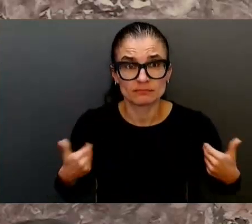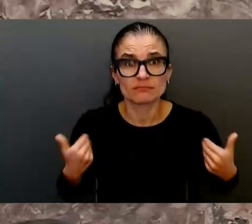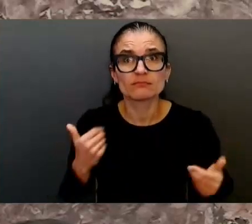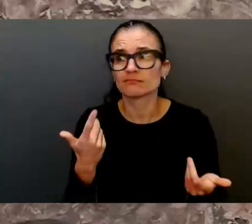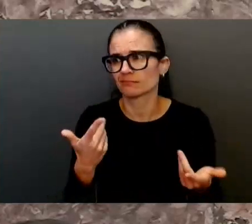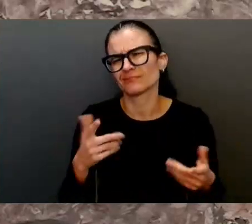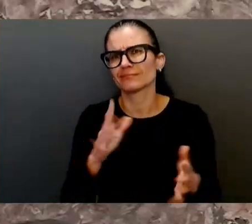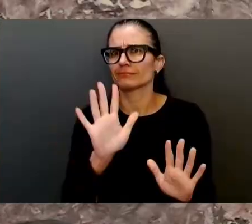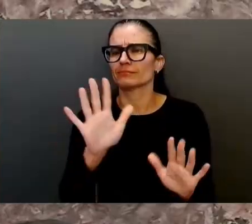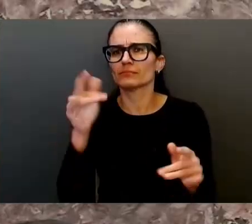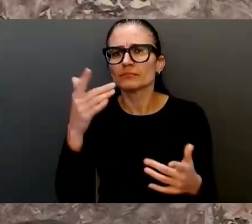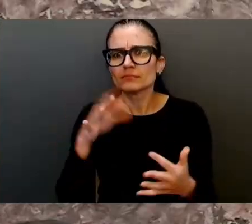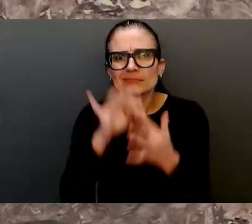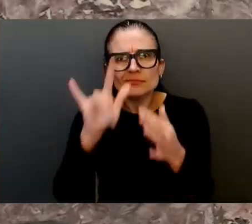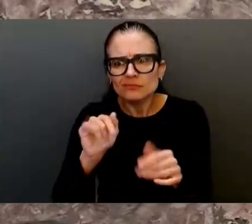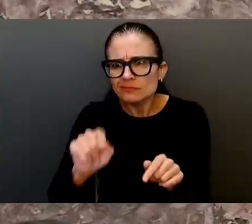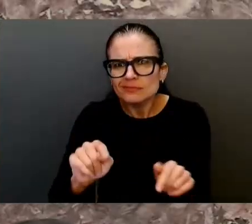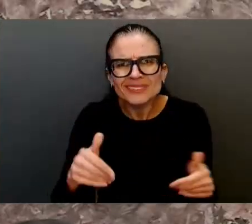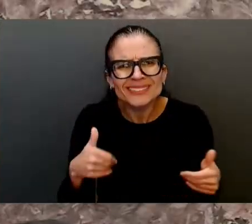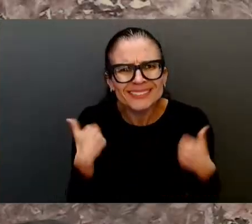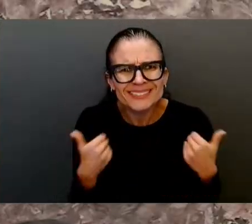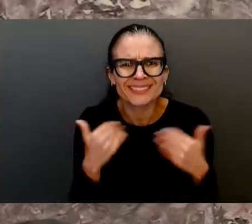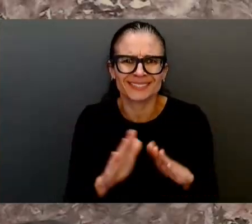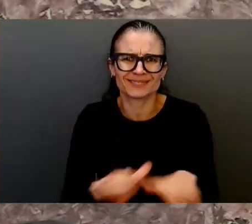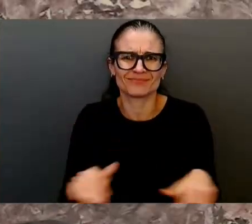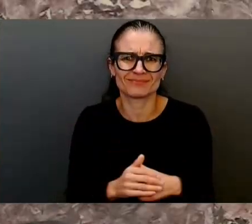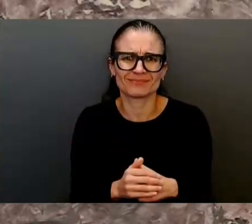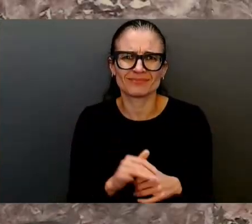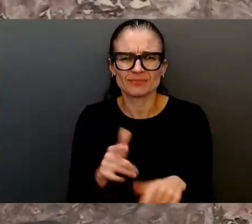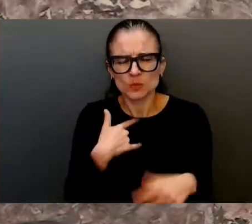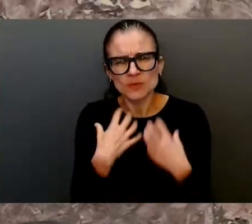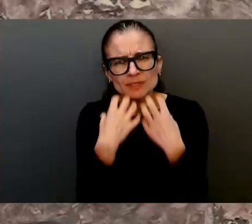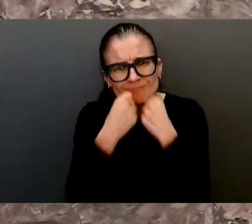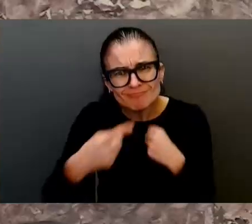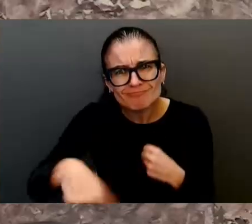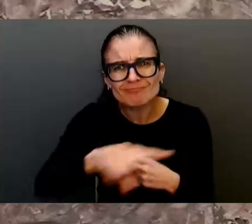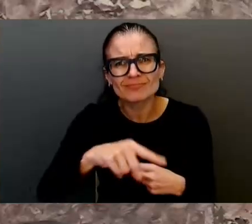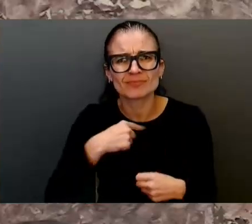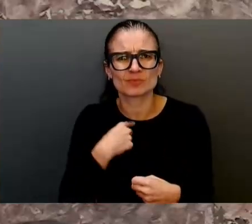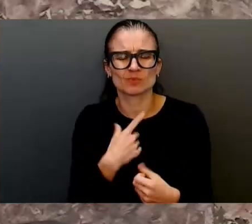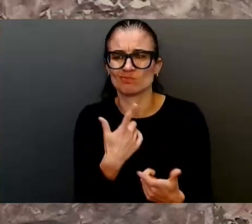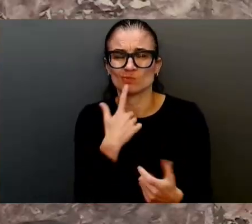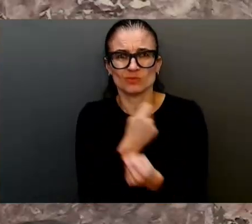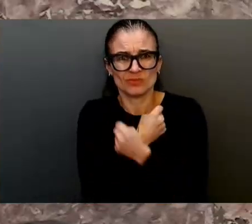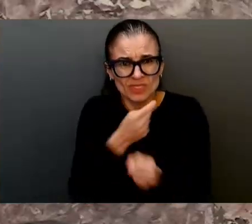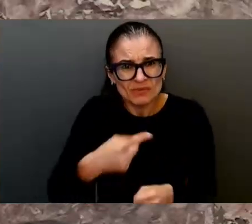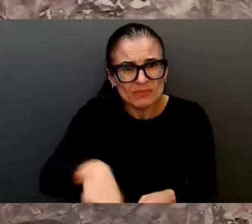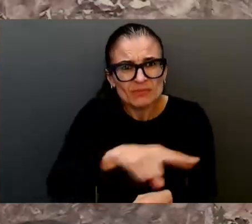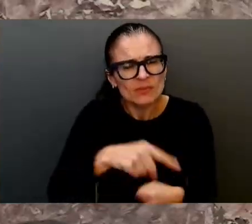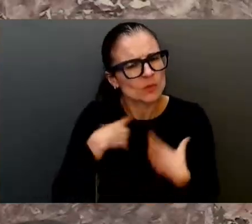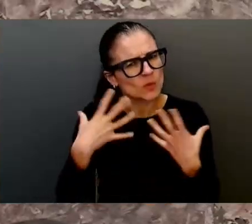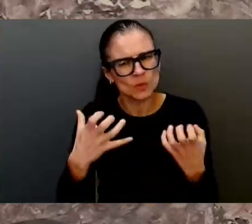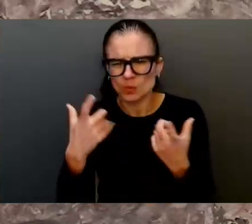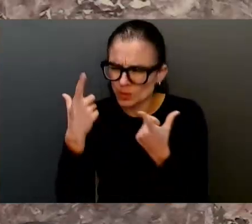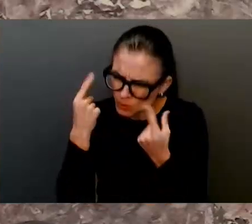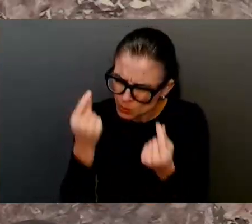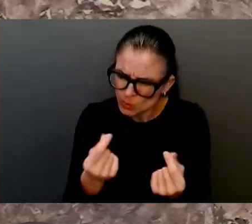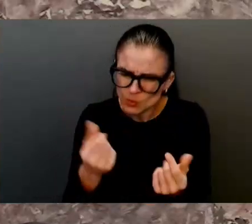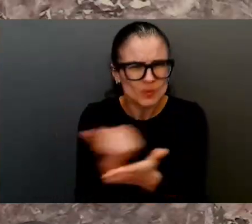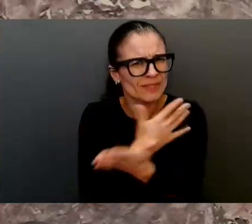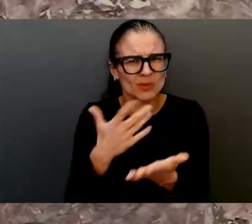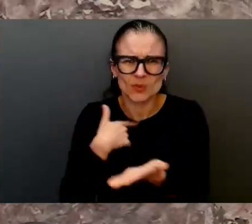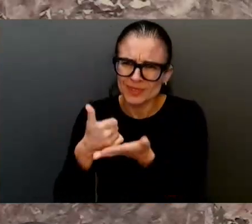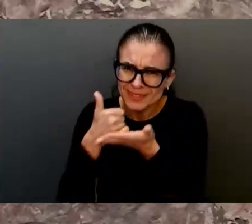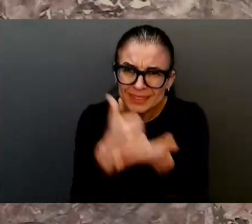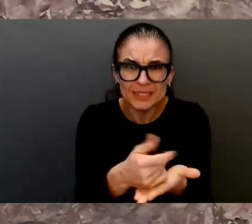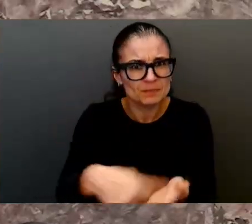we love, that we want to do everything we can to intervene early, to prevent small problems from becoming bigger